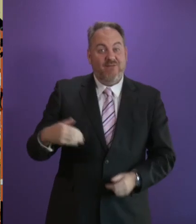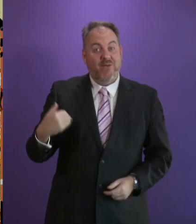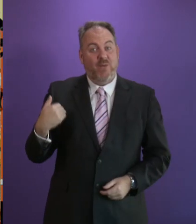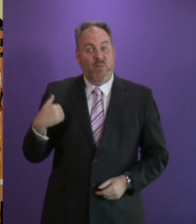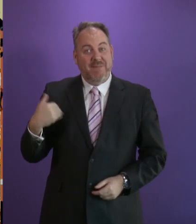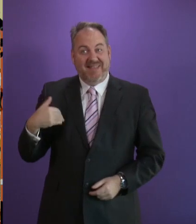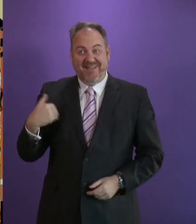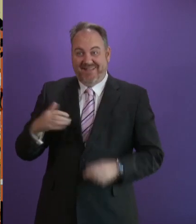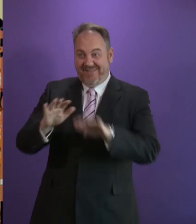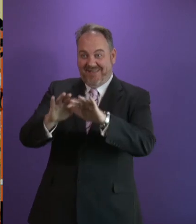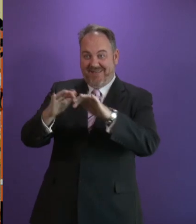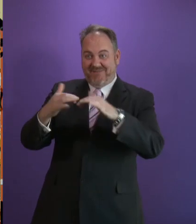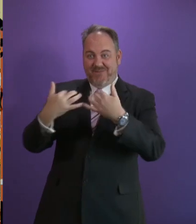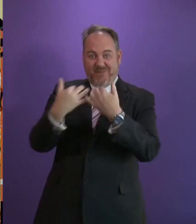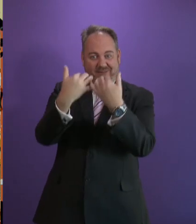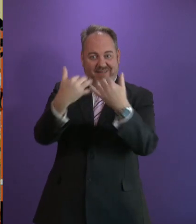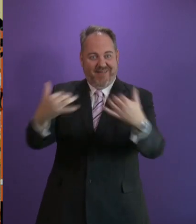It's